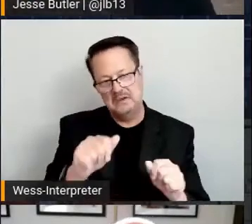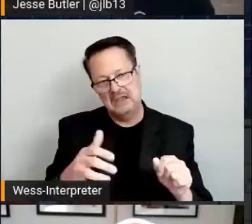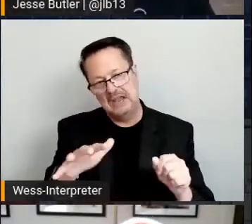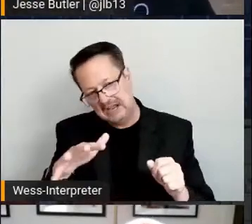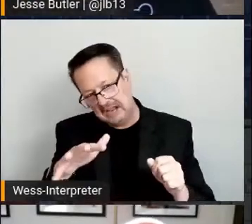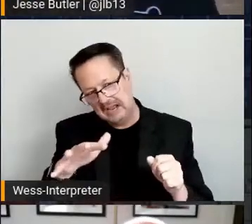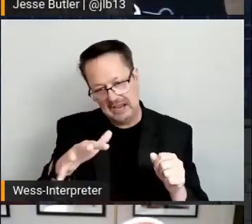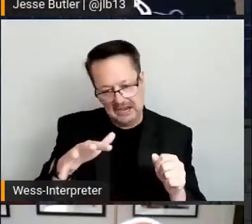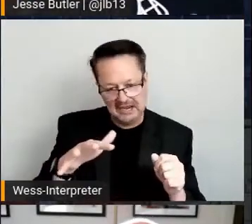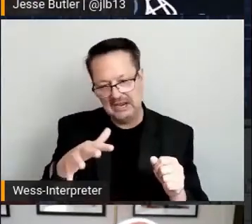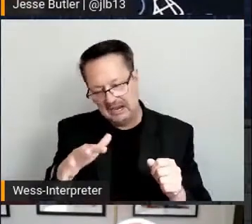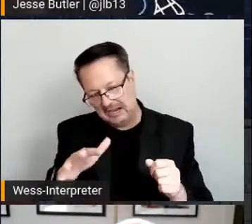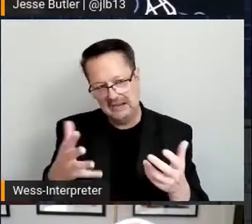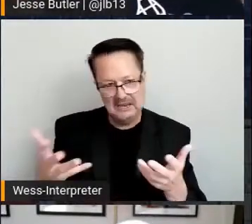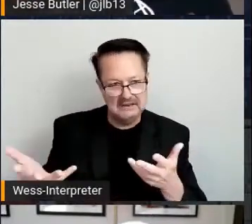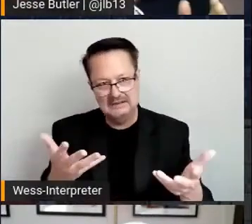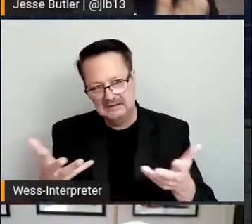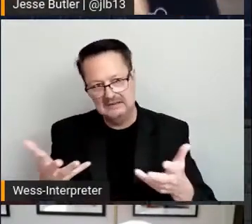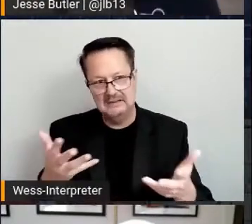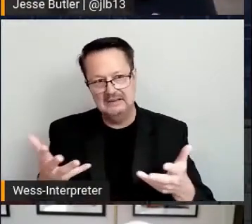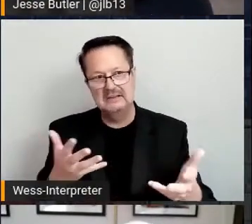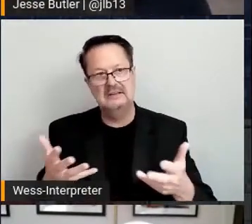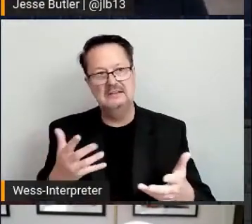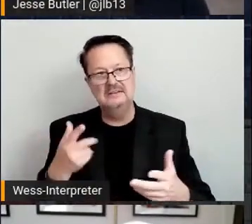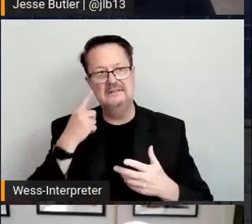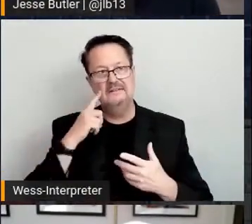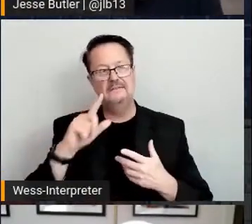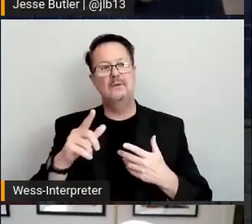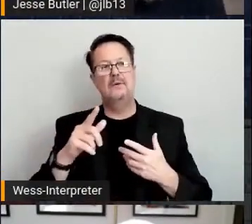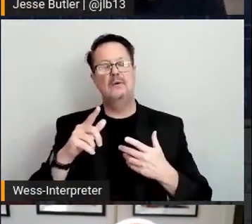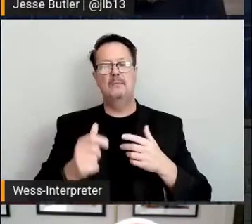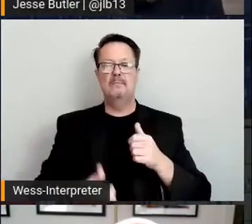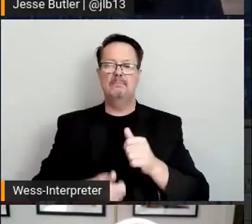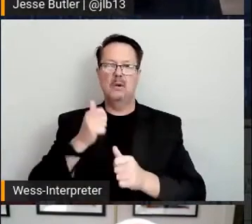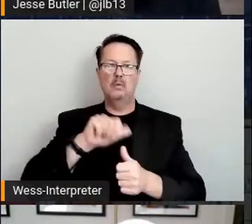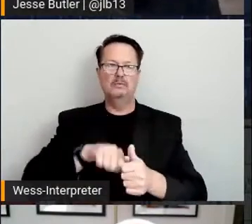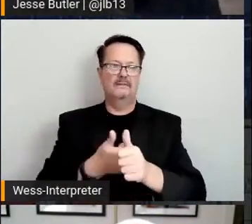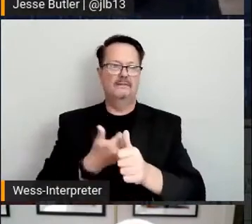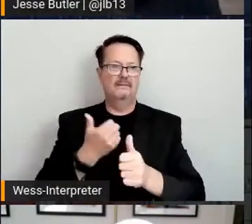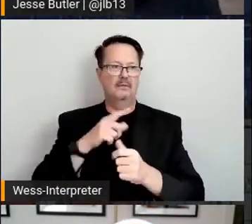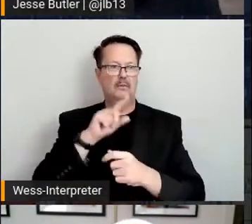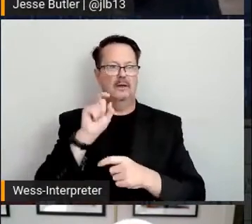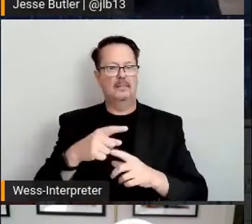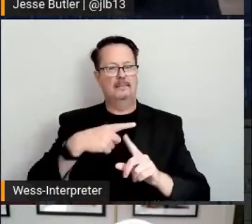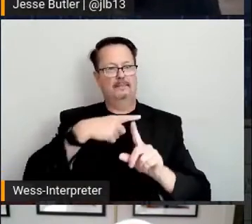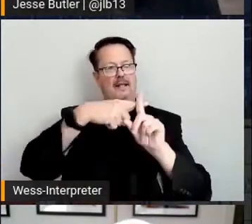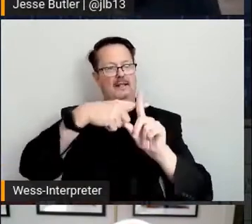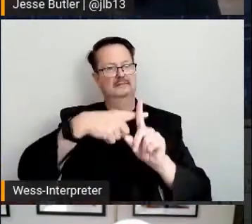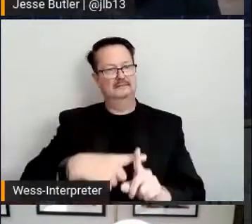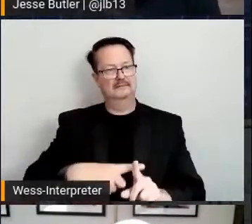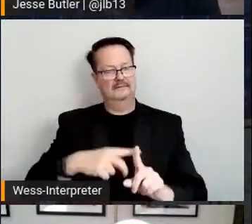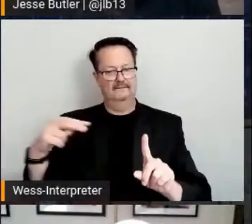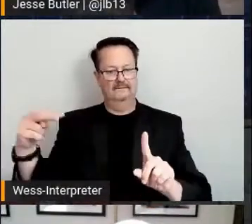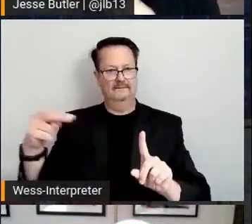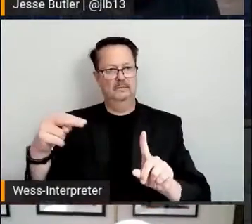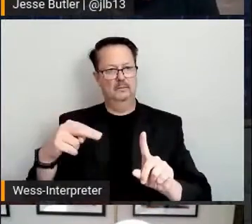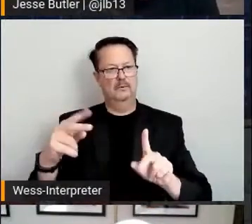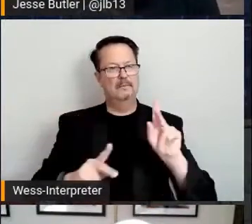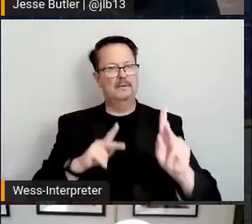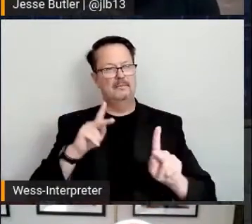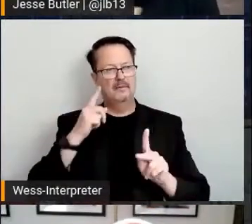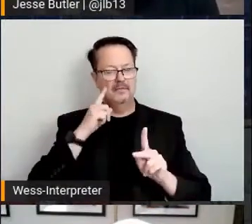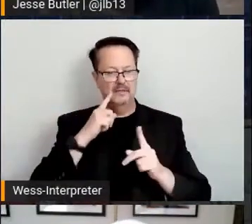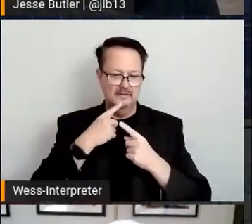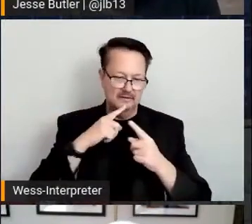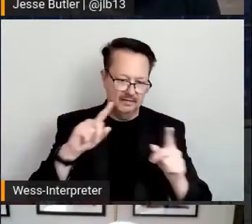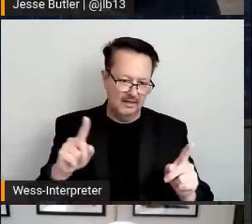work with both, but the thrust of the question was more, I think, in the positive vibe, where people are thinking sort of toward this declarative config